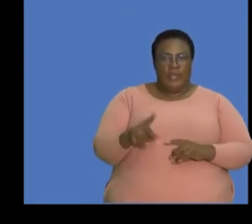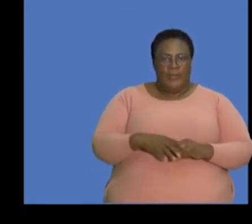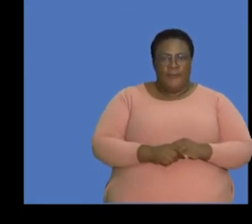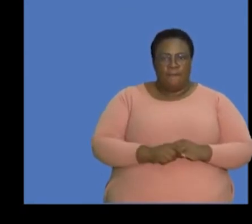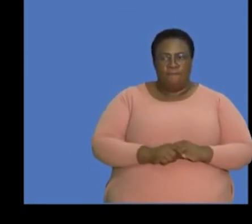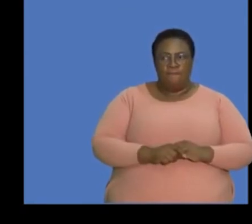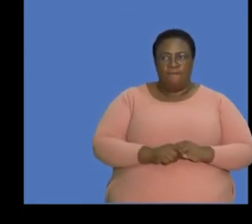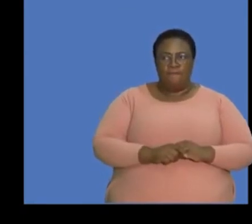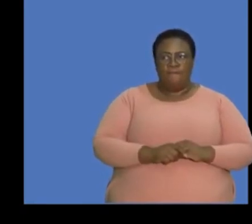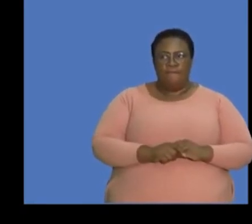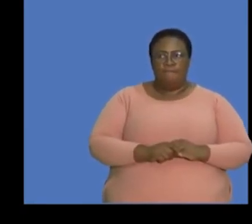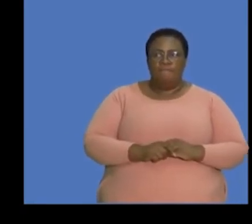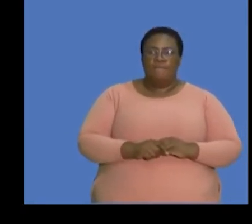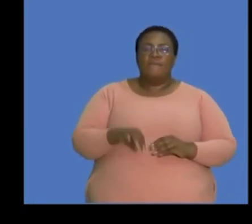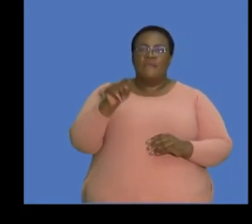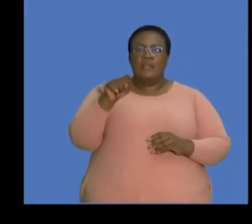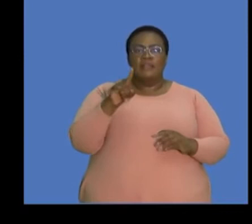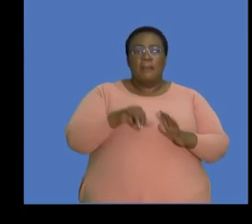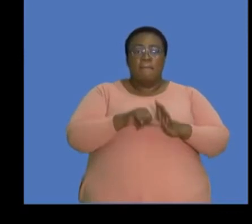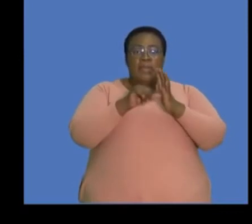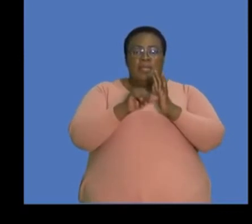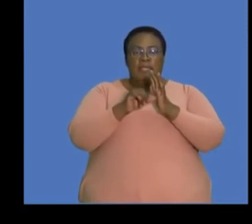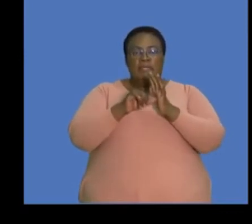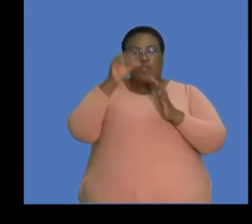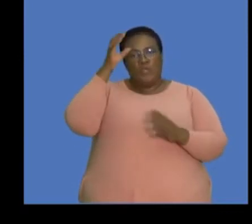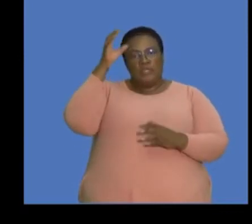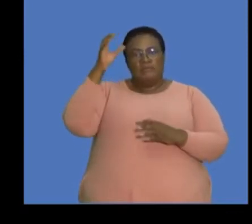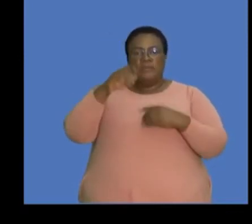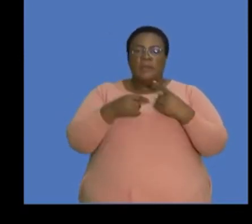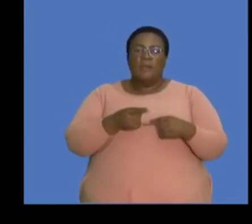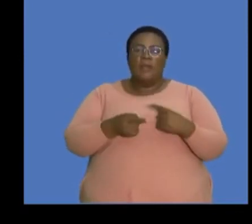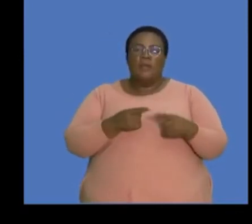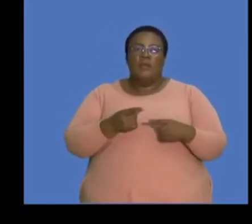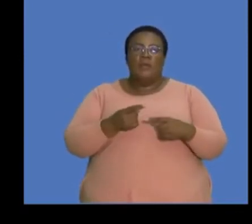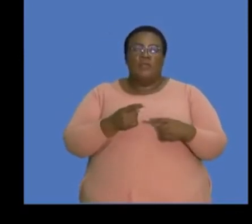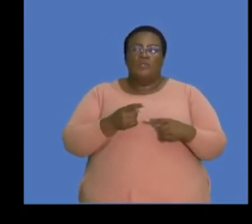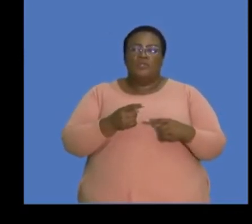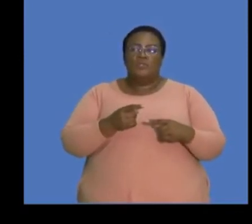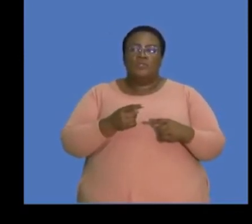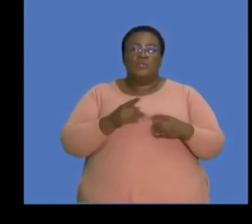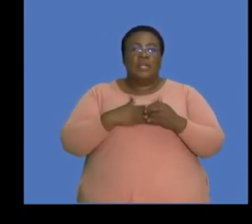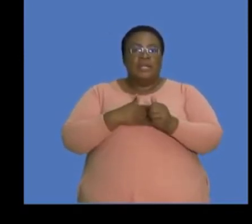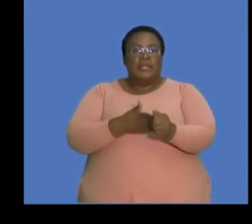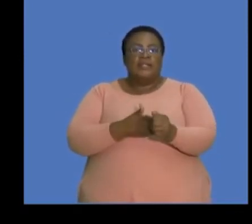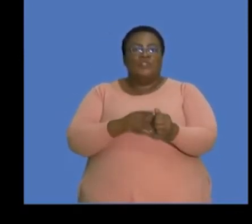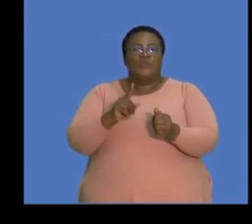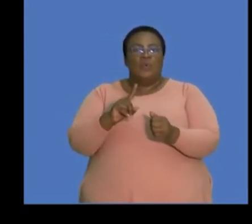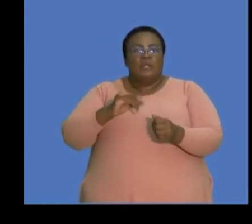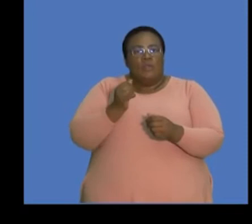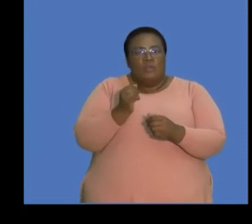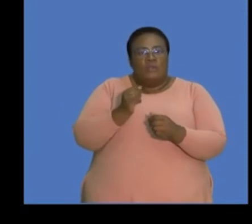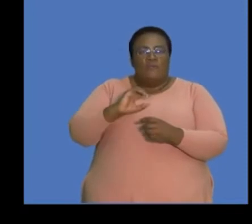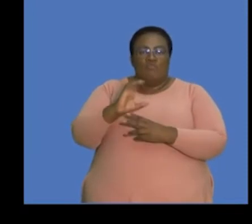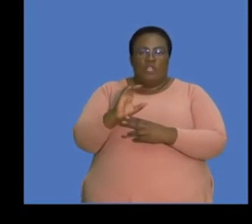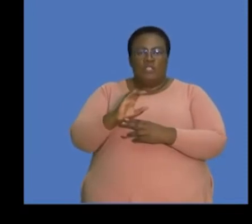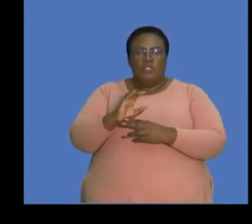right. So having said that, so this was the main concept around conservation, leading to conservation